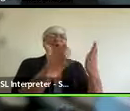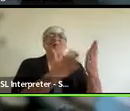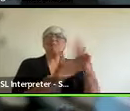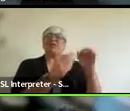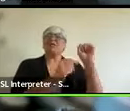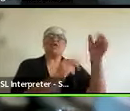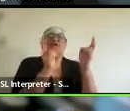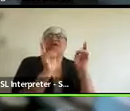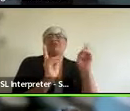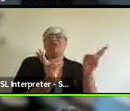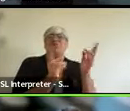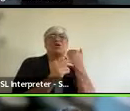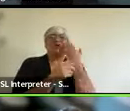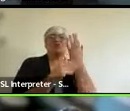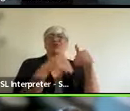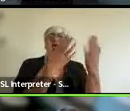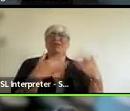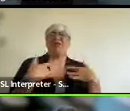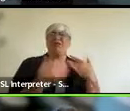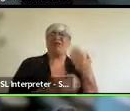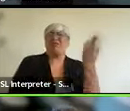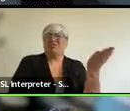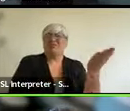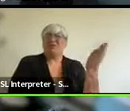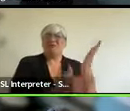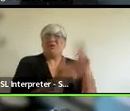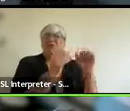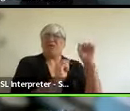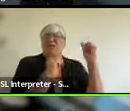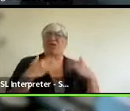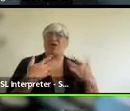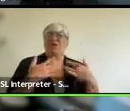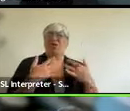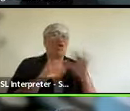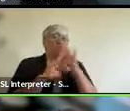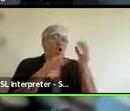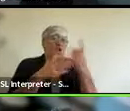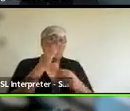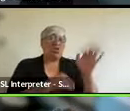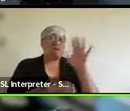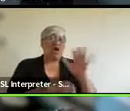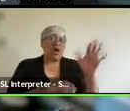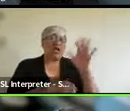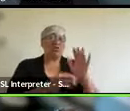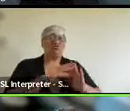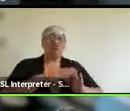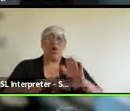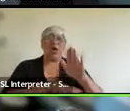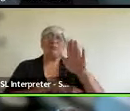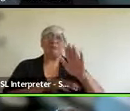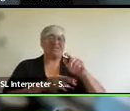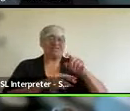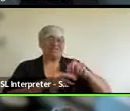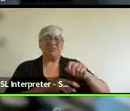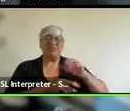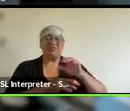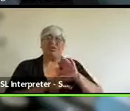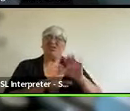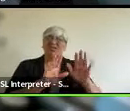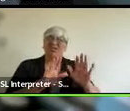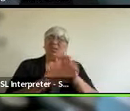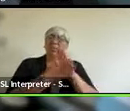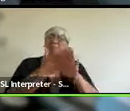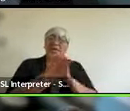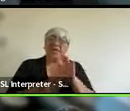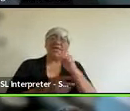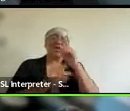It's people's attitudes, their culture. It's been affected. It's not just braille signage and ramps instead of steps. It means that people